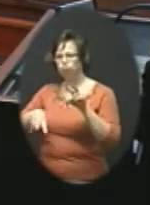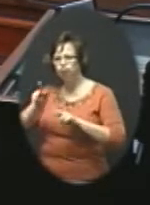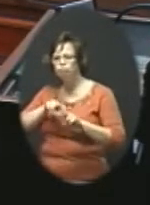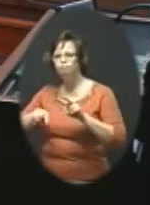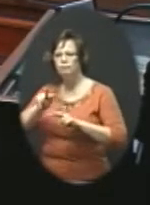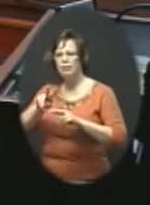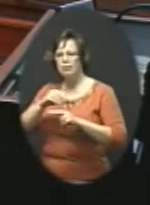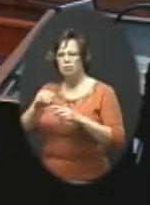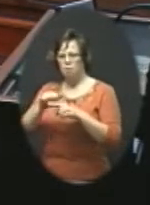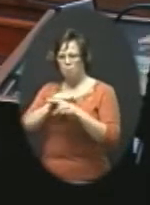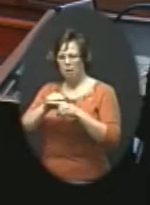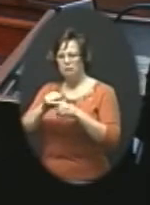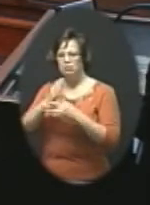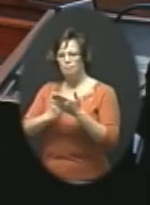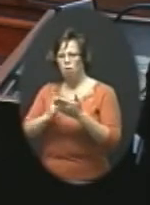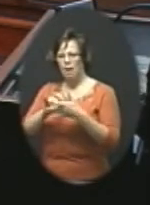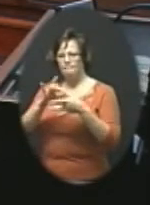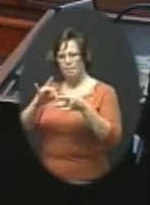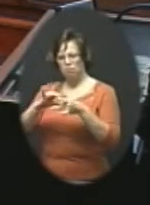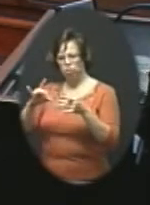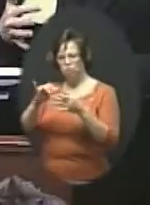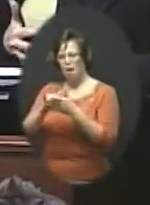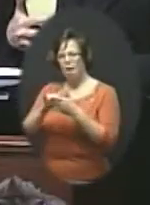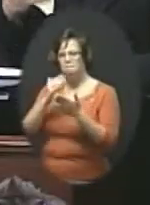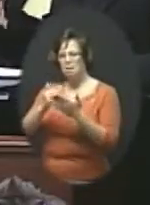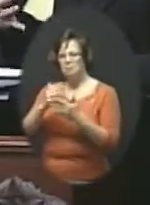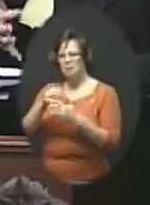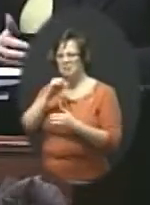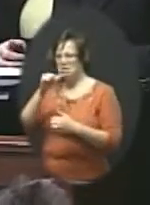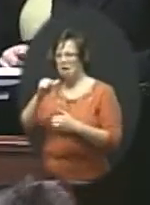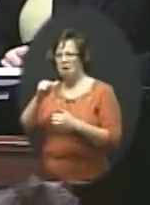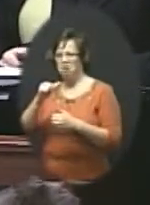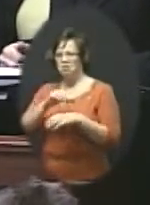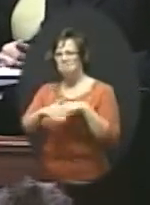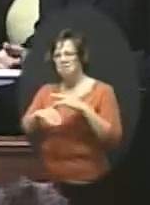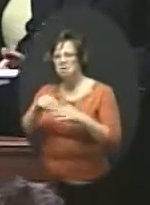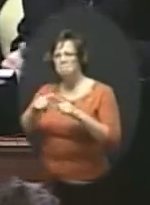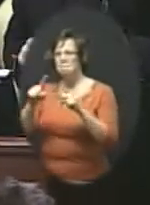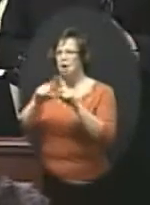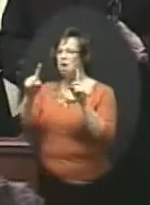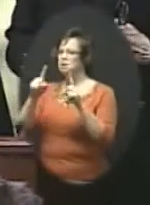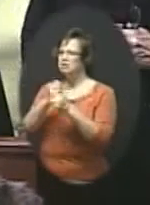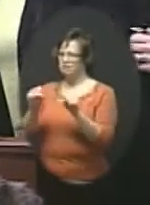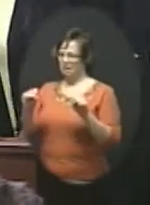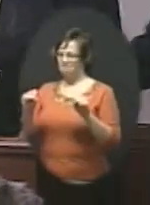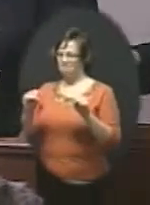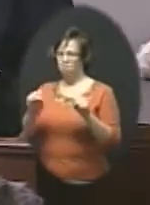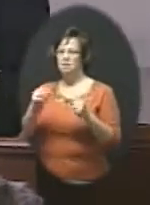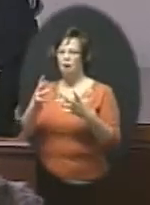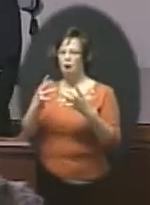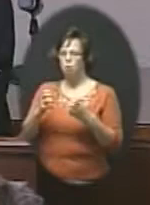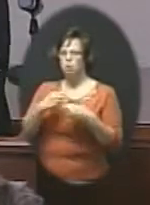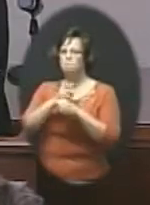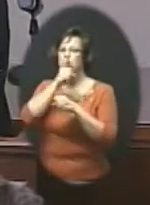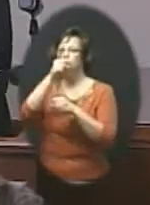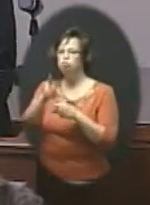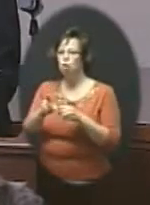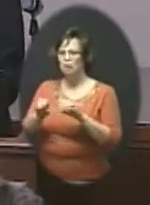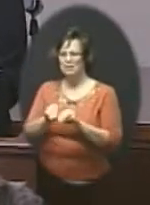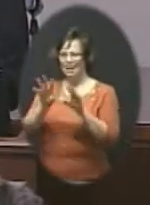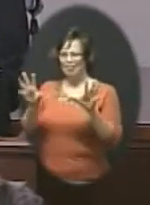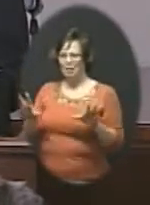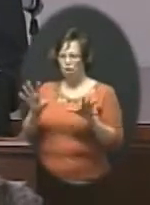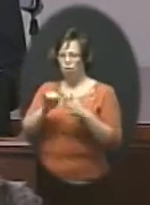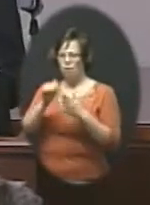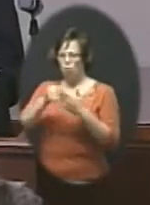practices, and that's part of this message that it may be inconvenient, but it's safe. Okay. And Mr. Parker, I want to make sure it's clear that